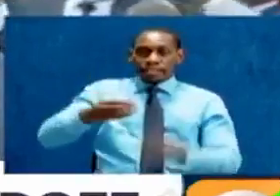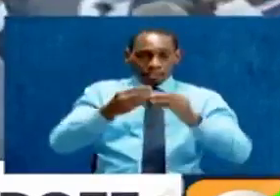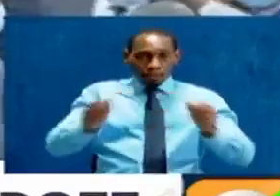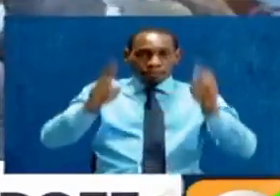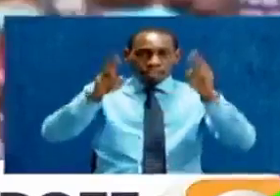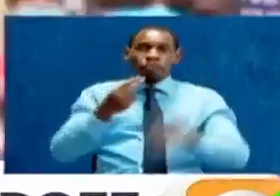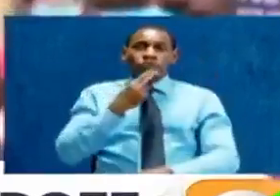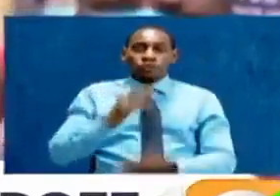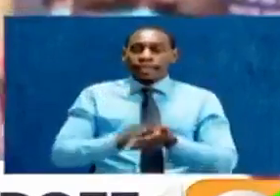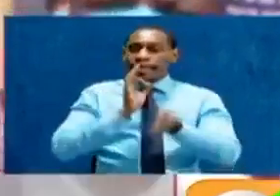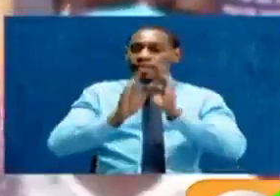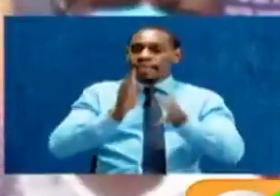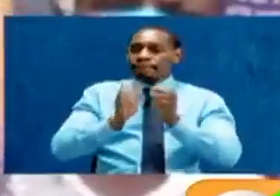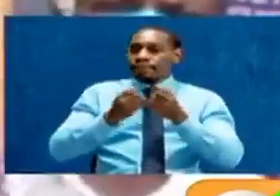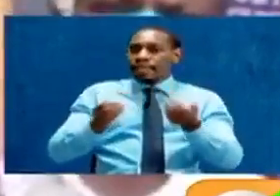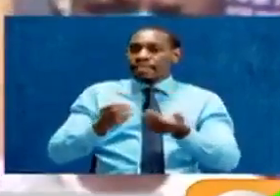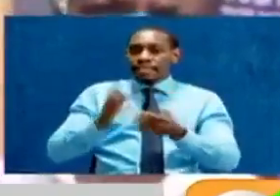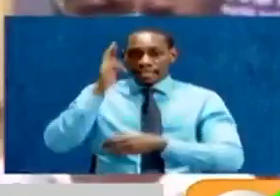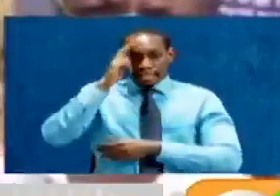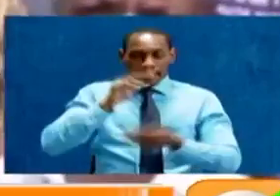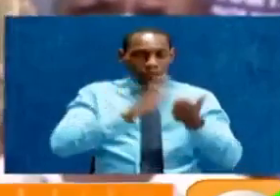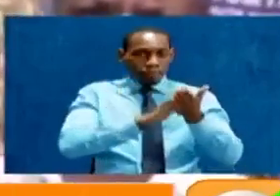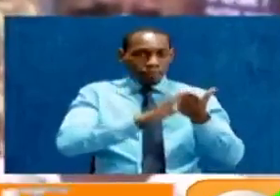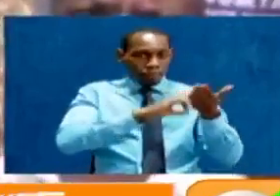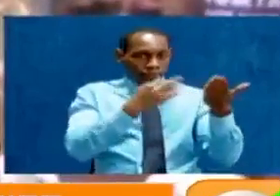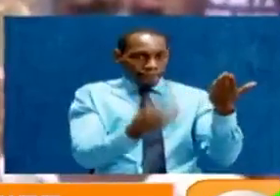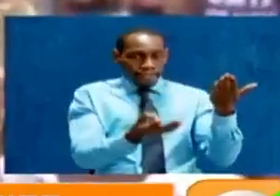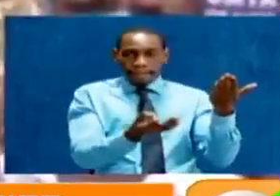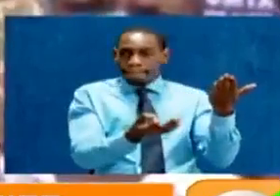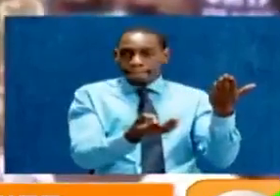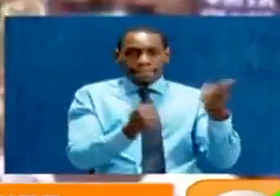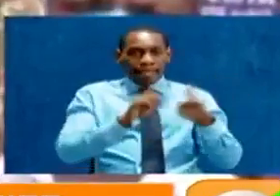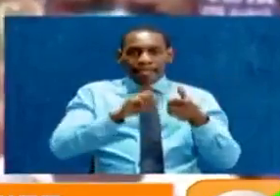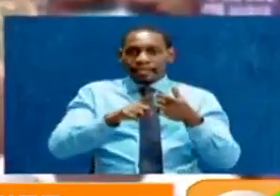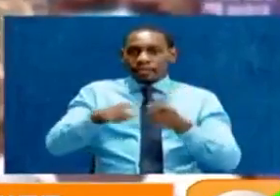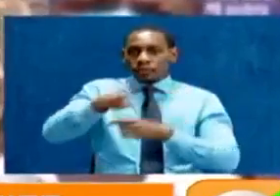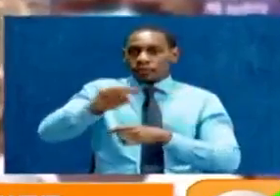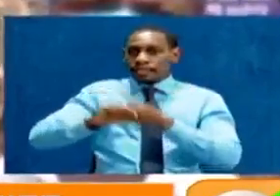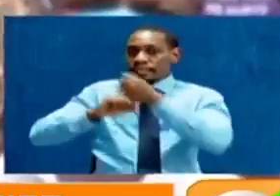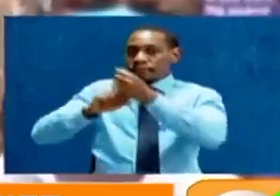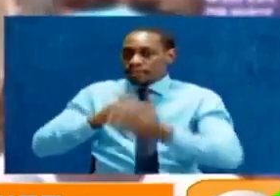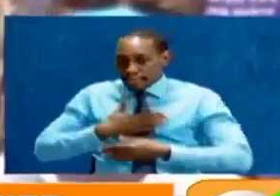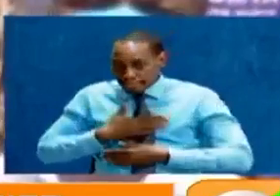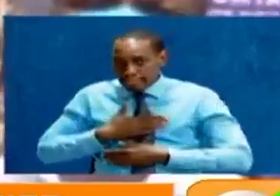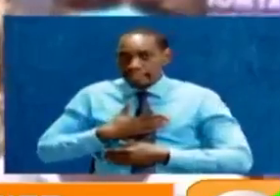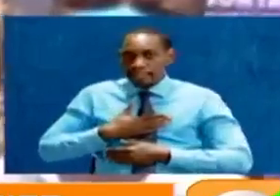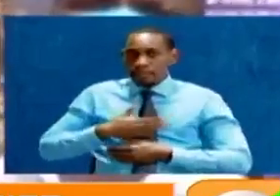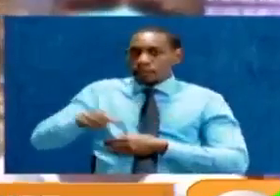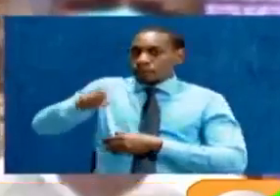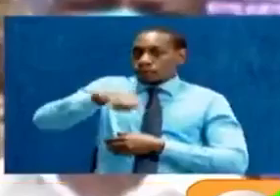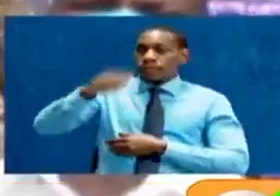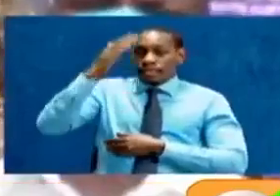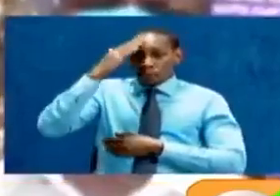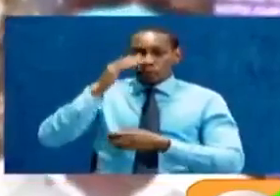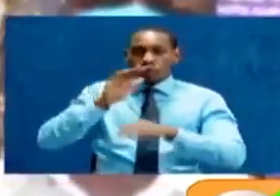Tuesday. If for any reason that proposal will be defeated, then those of us who support His Excellency, we shall